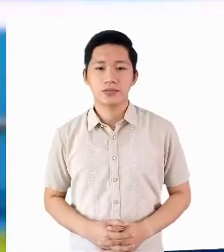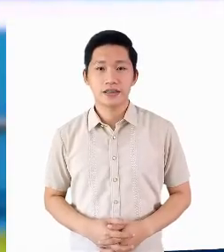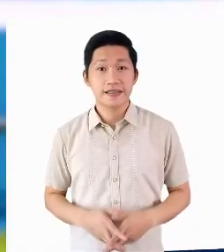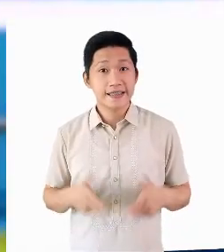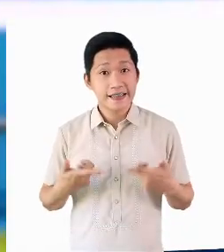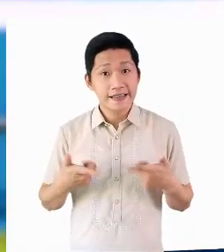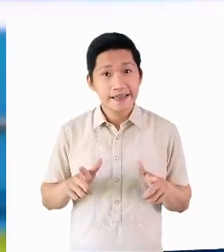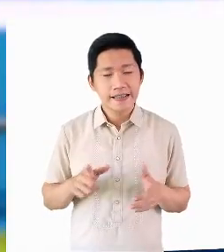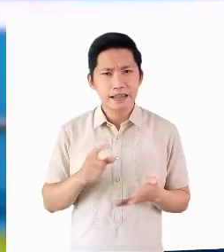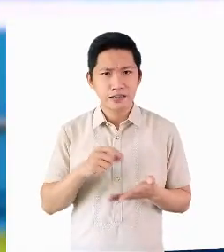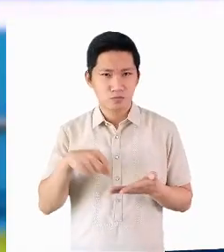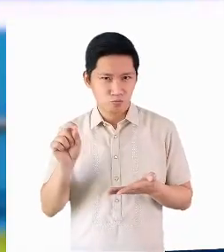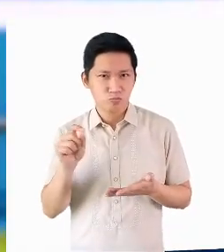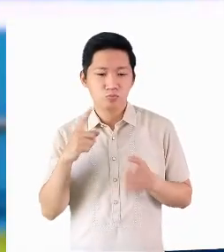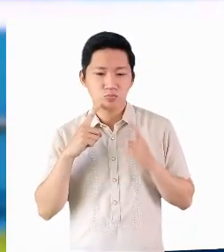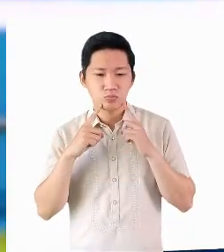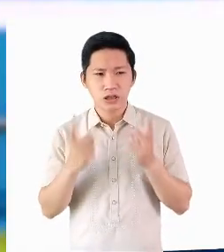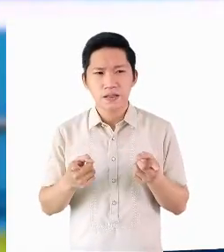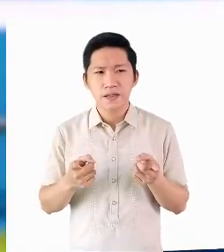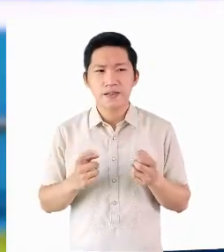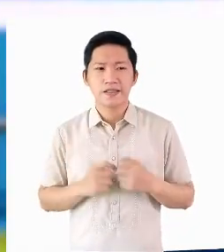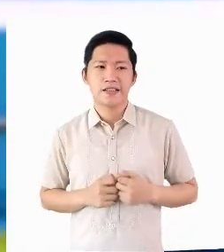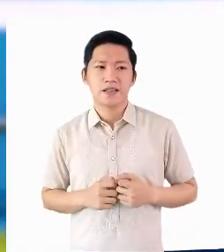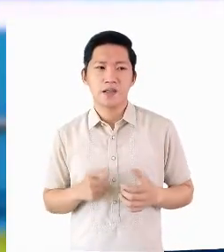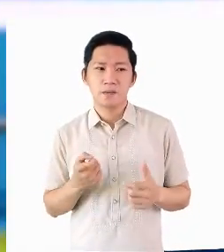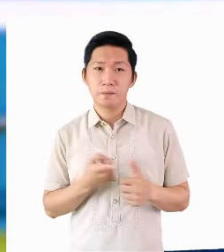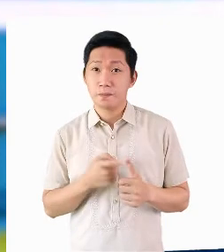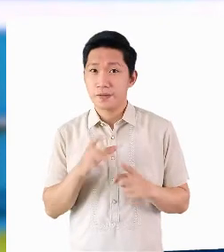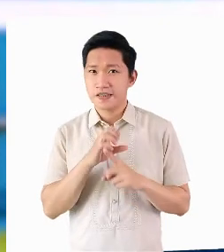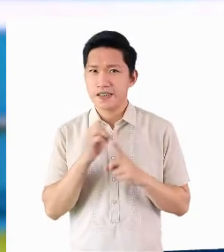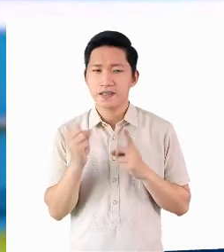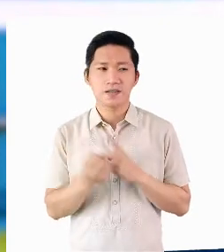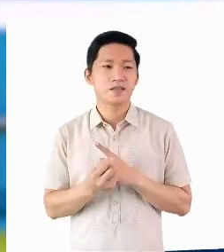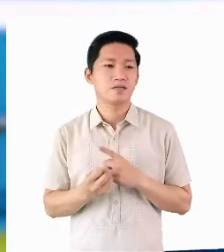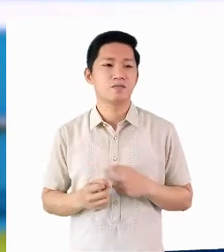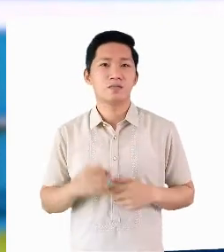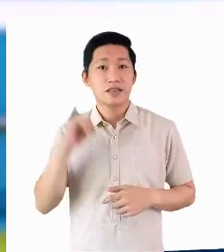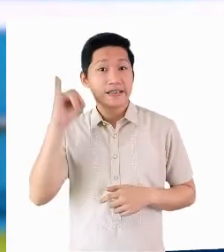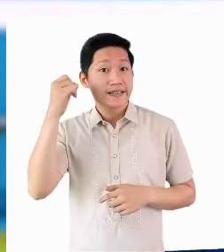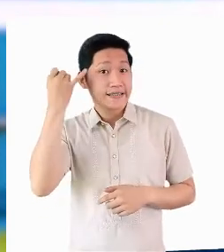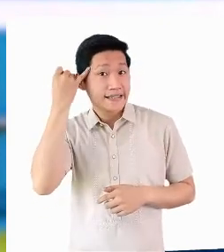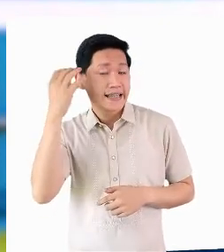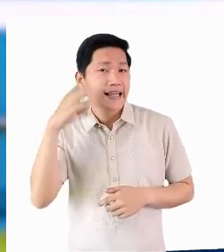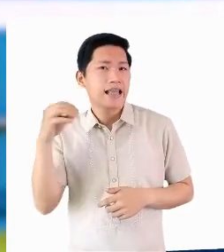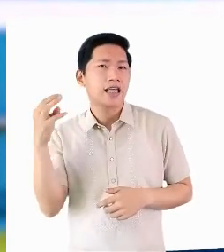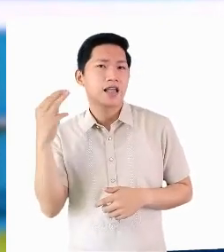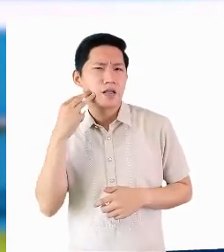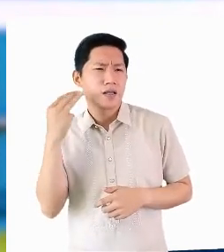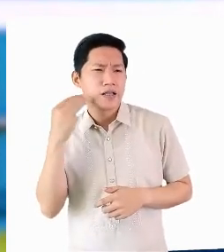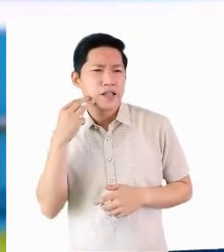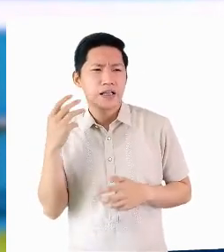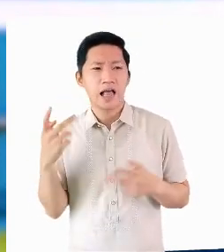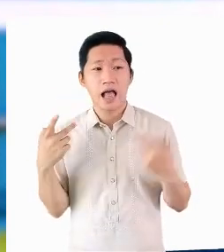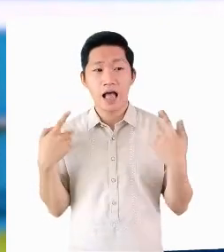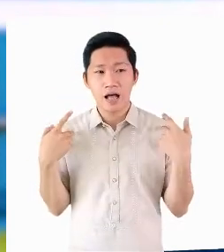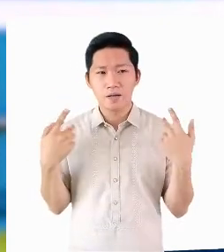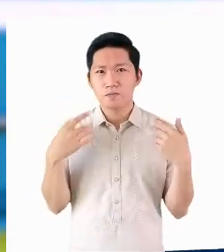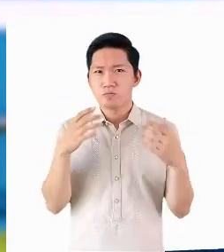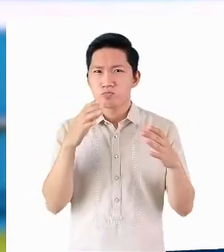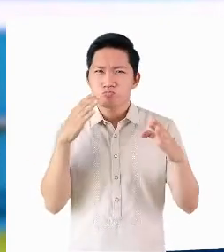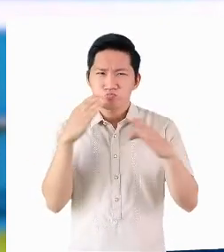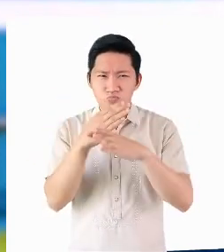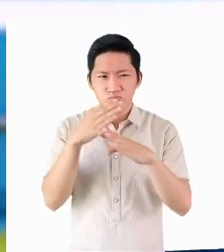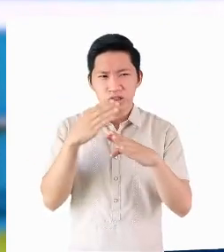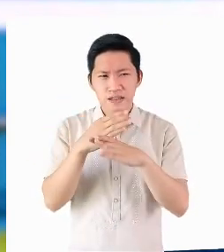Let us check your answers for this situation. Jay and Michelle had a communication breakdown